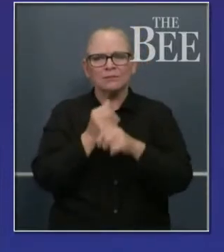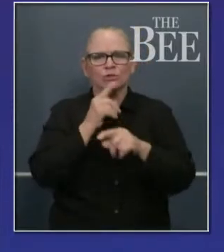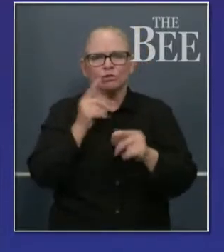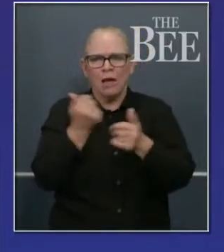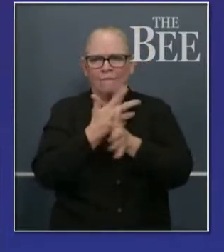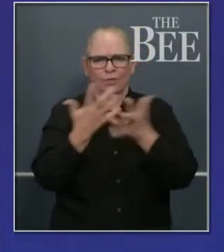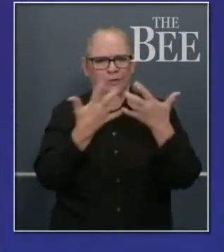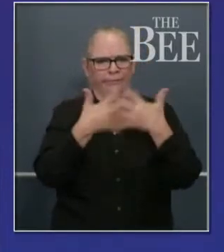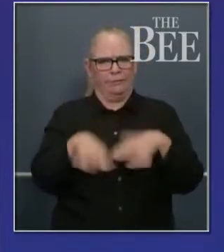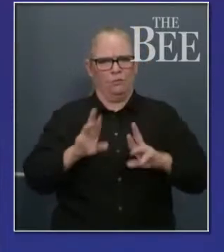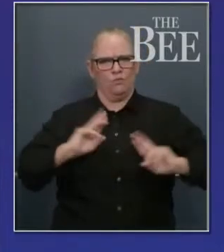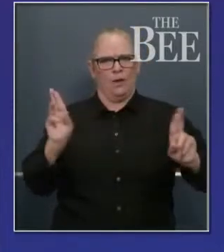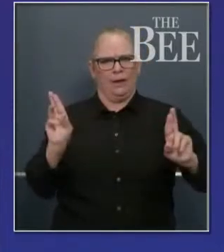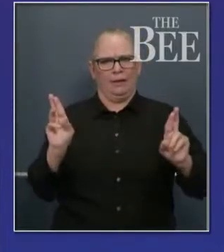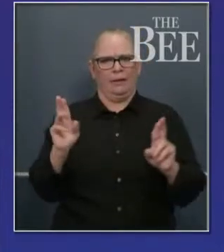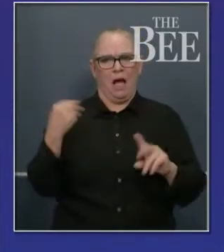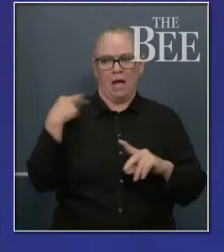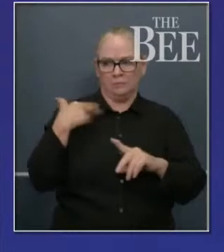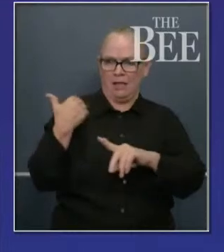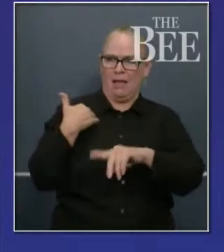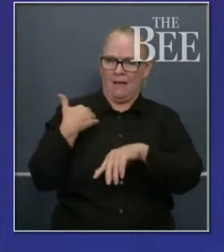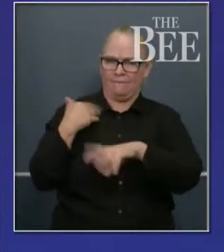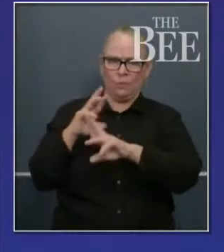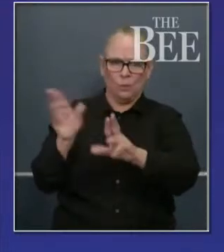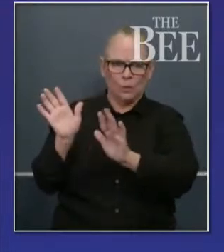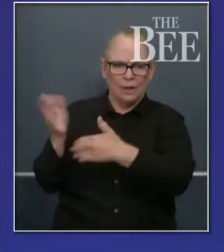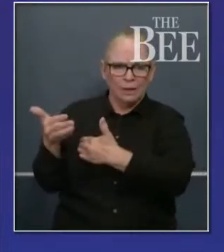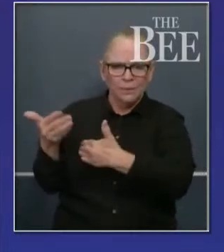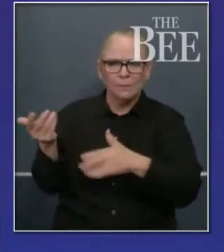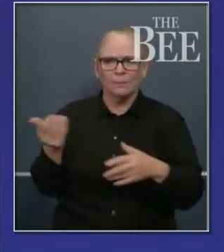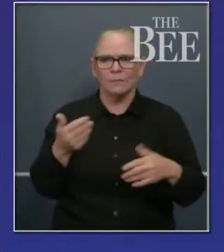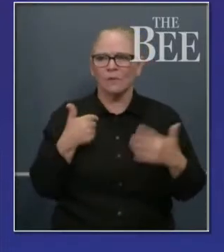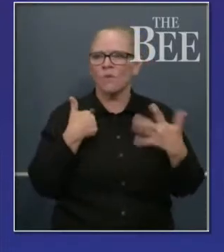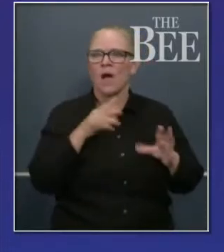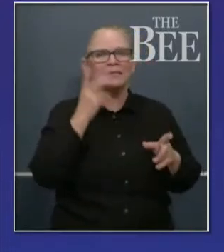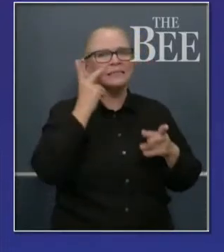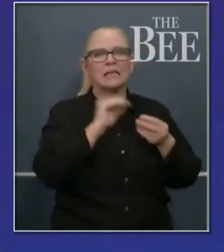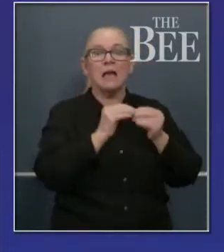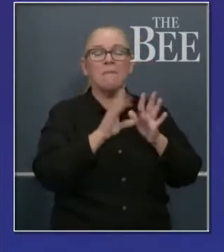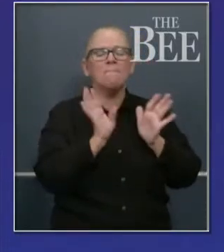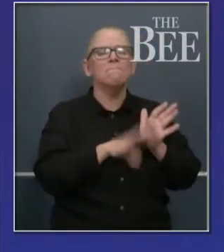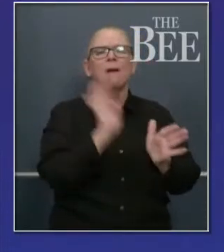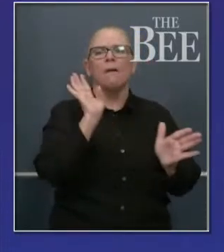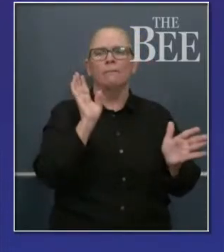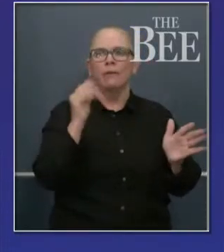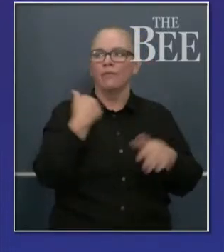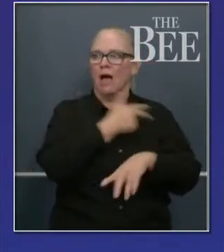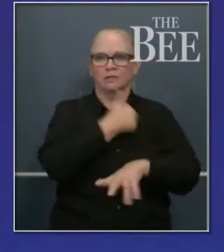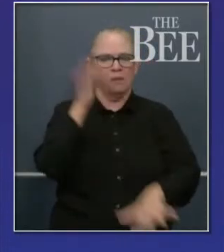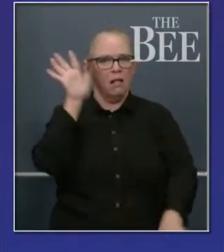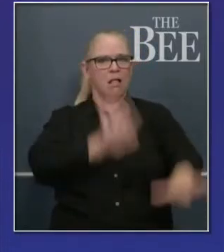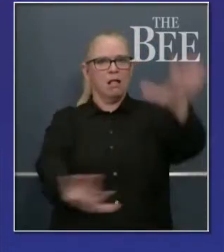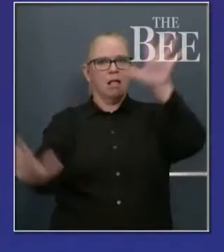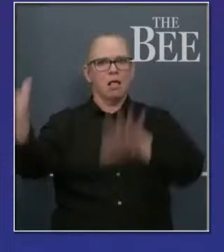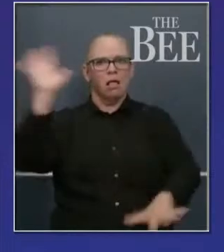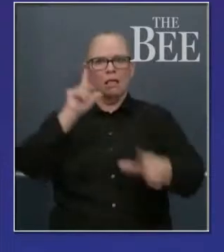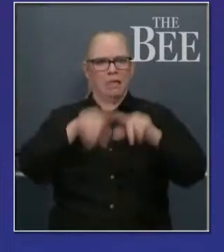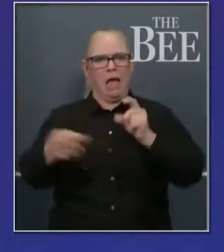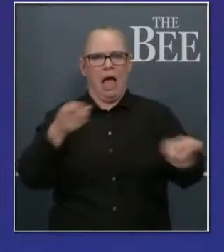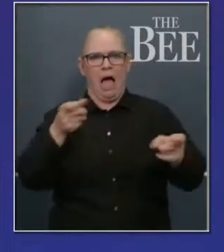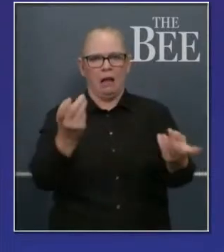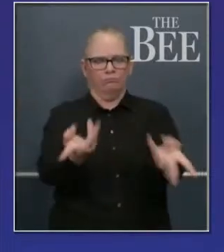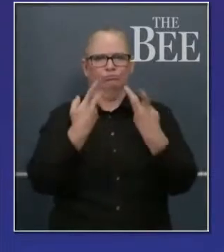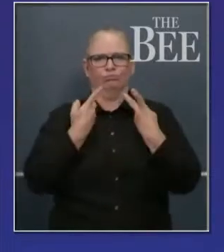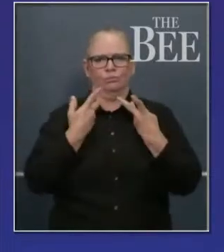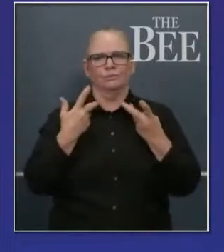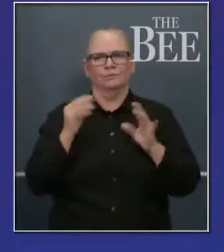that we don't see sudden surges in cases, and that we really follow the thoughtful plan that we have put out. So